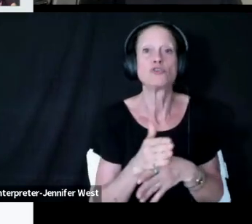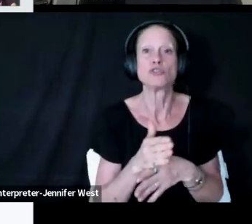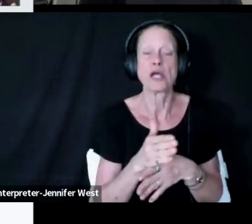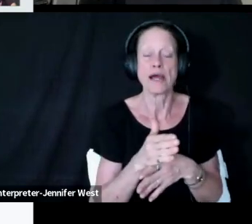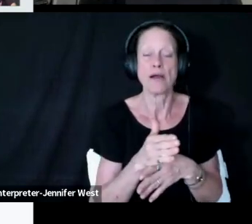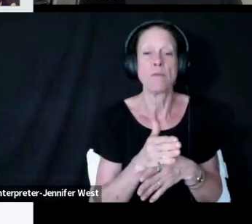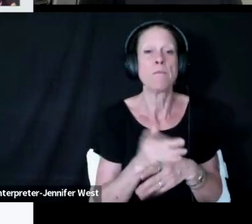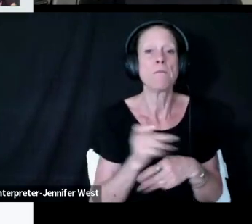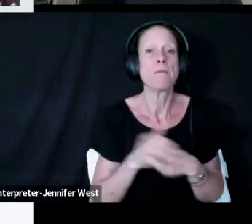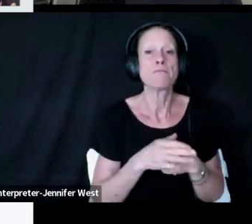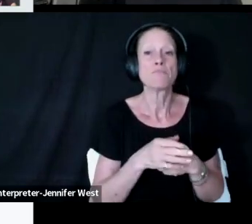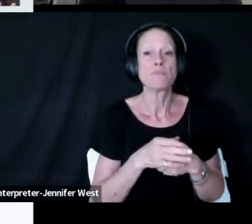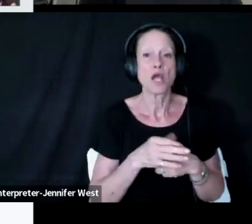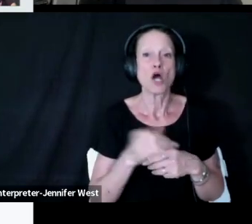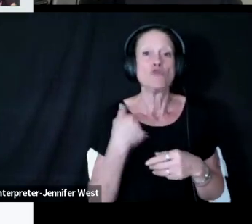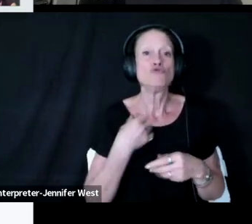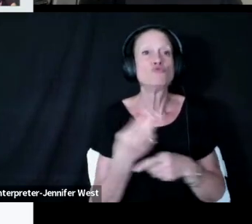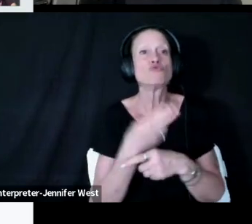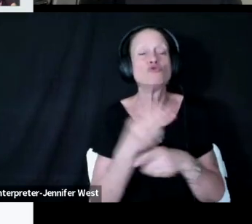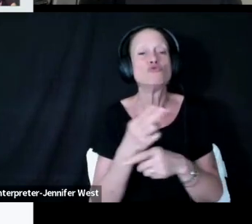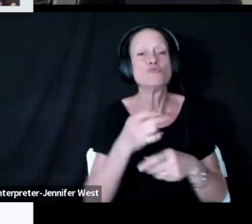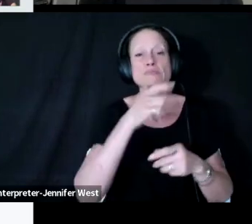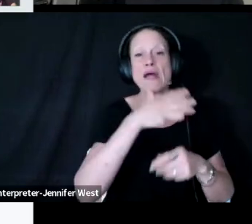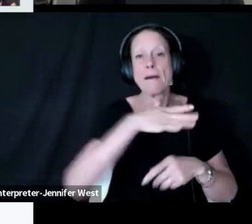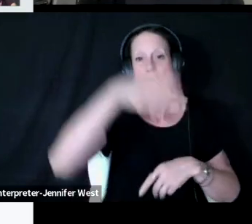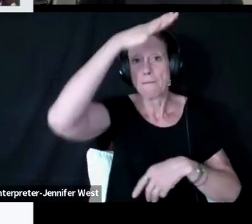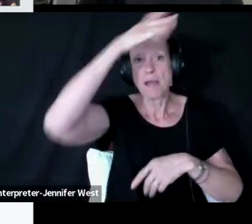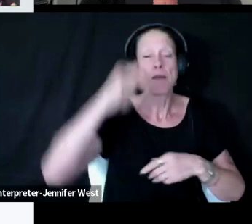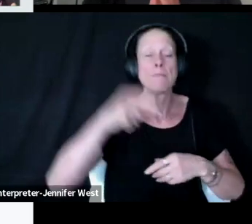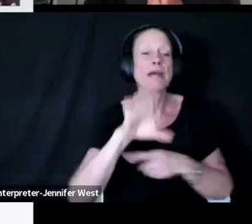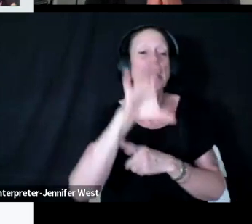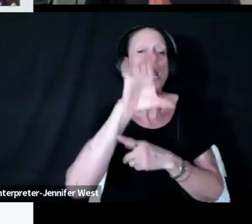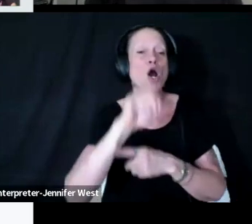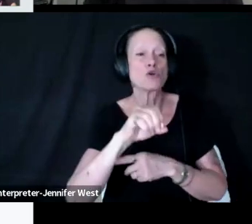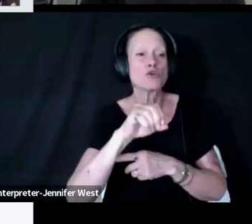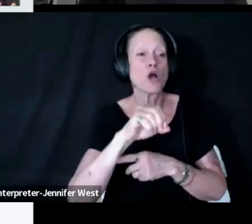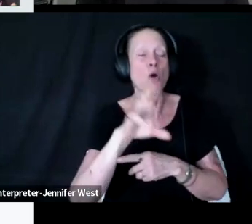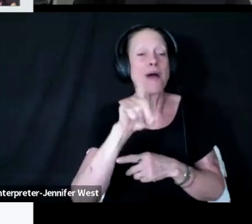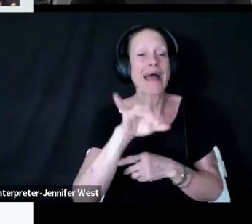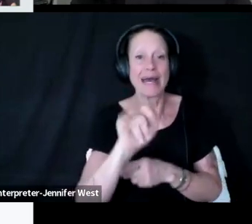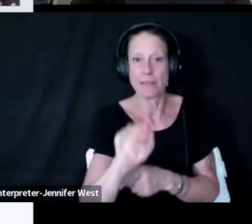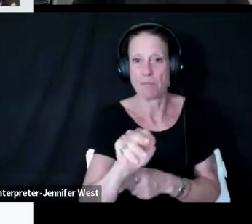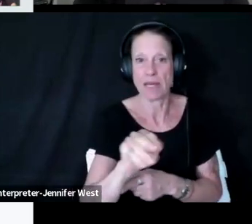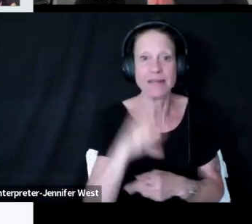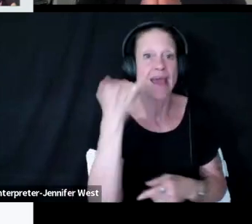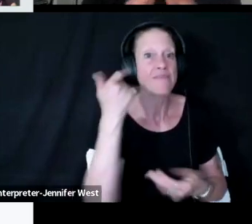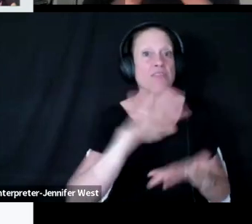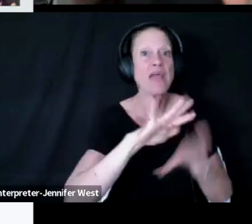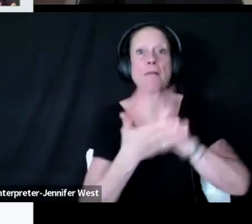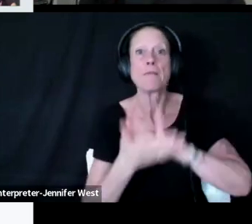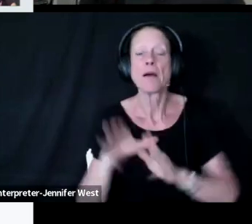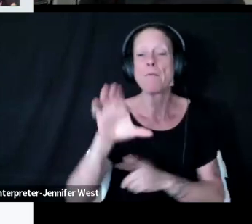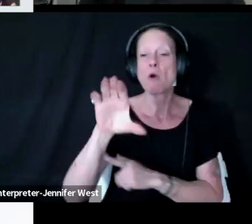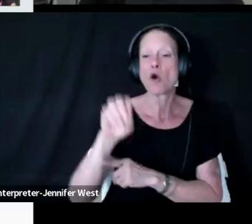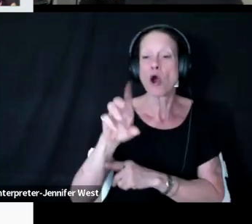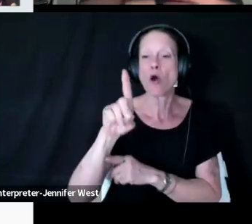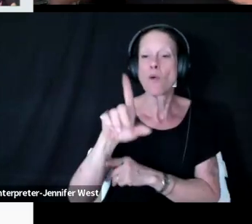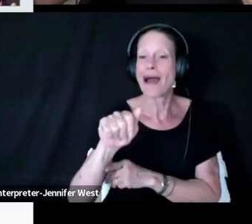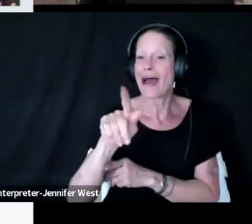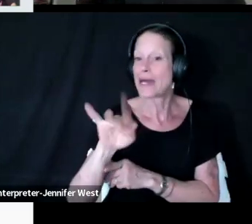other parent a co-administrator. Now, when they are a co-administrator, they have the